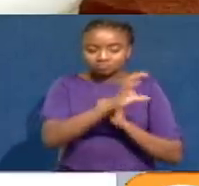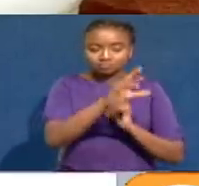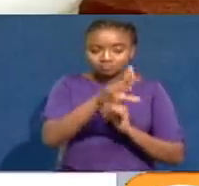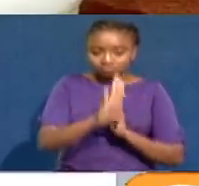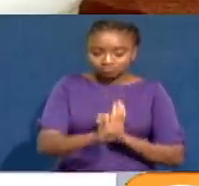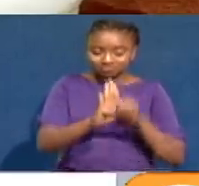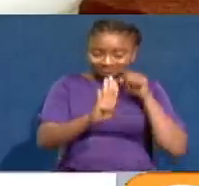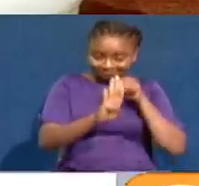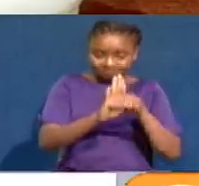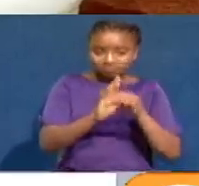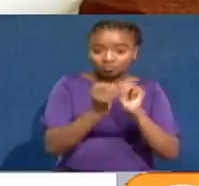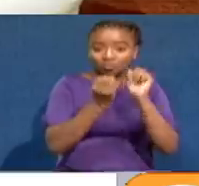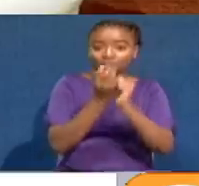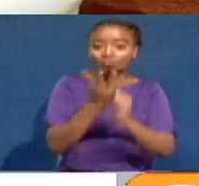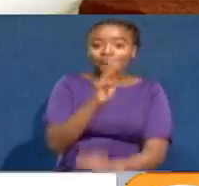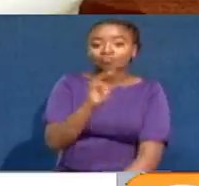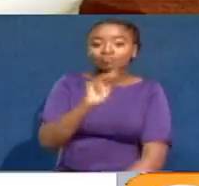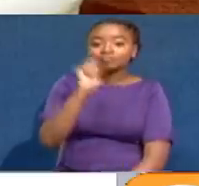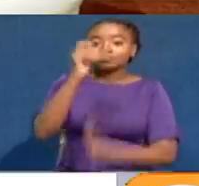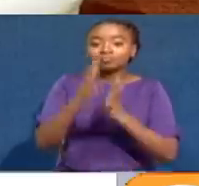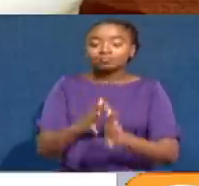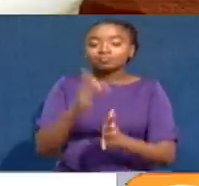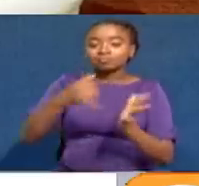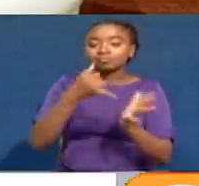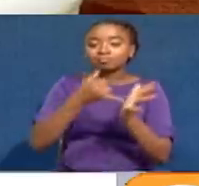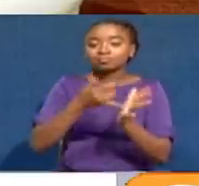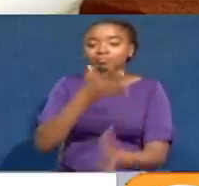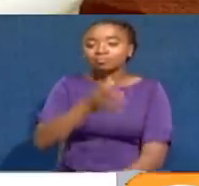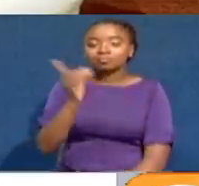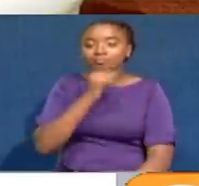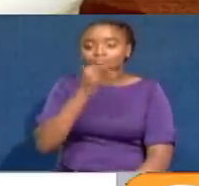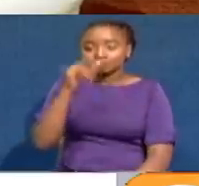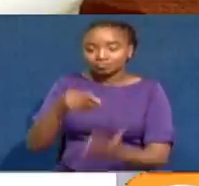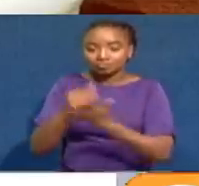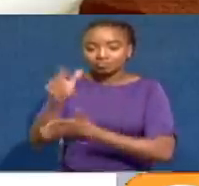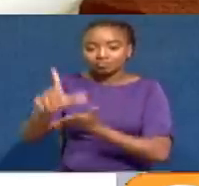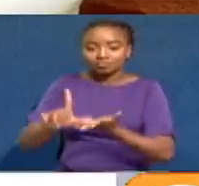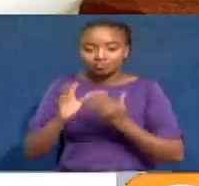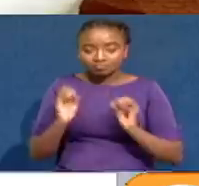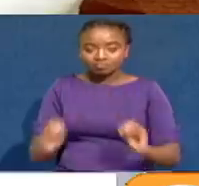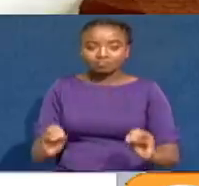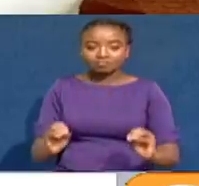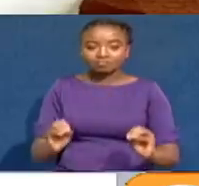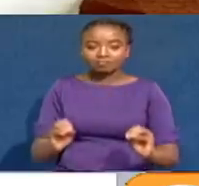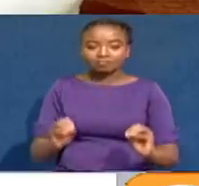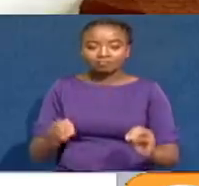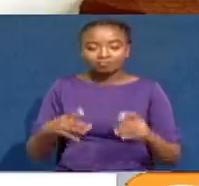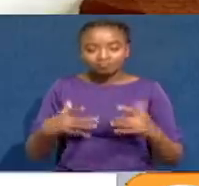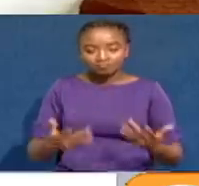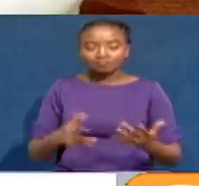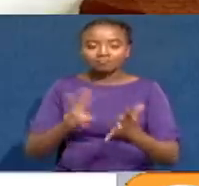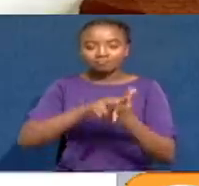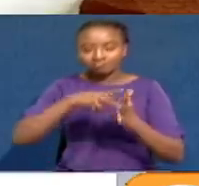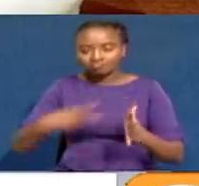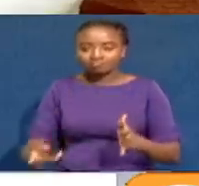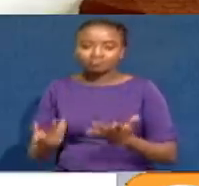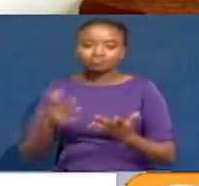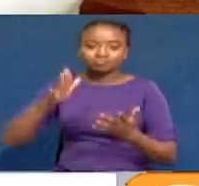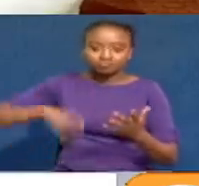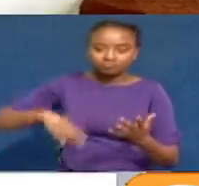to, 14 million Kenyans are listed there. They are listed there because they have been victims of predatory